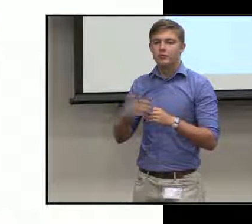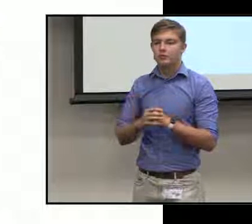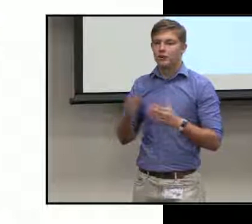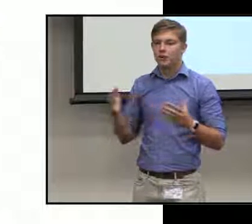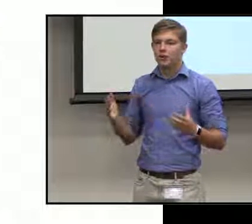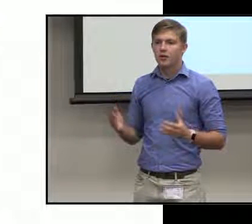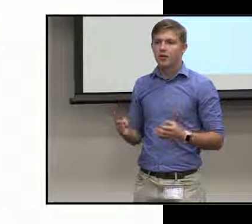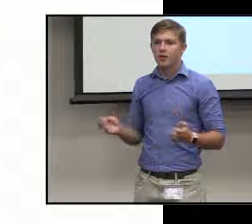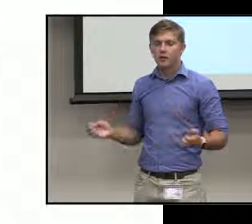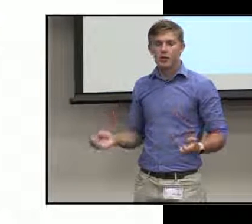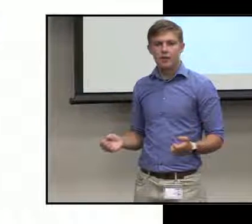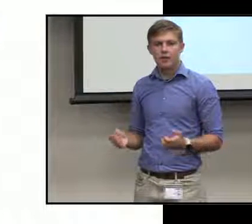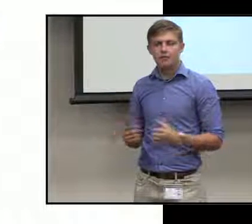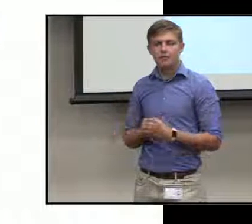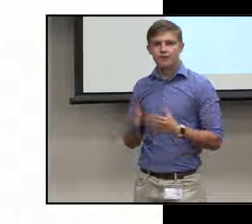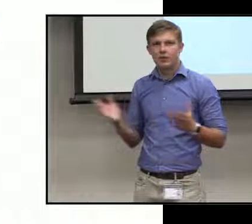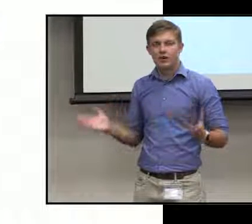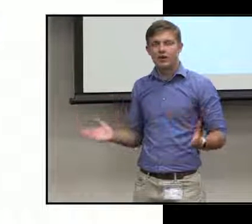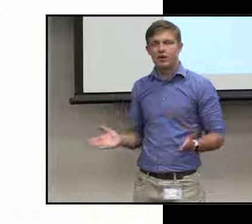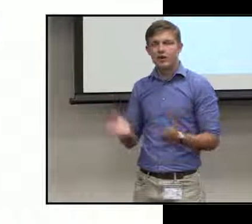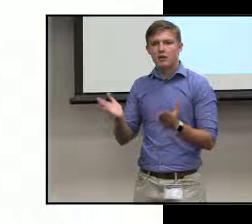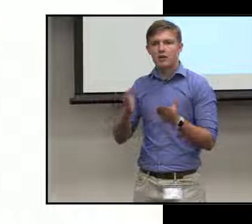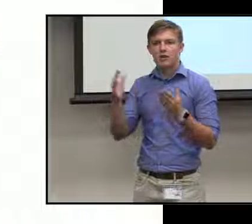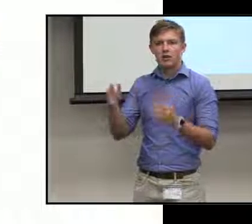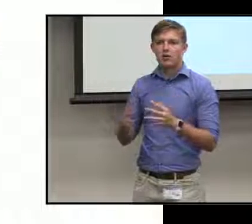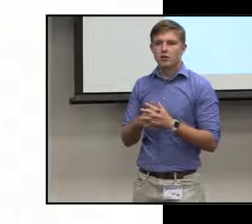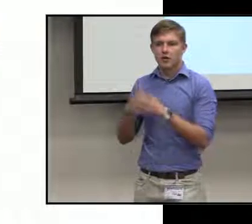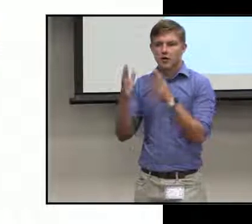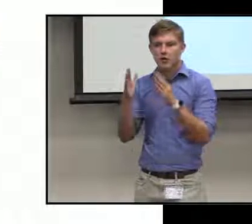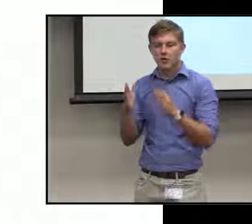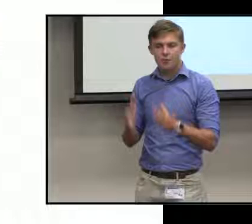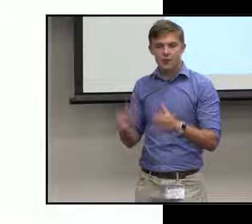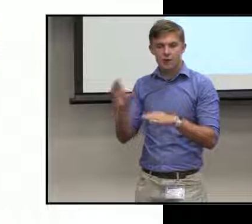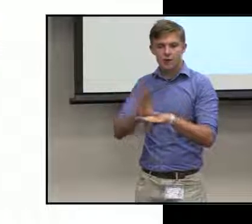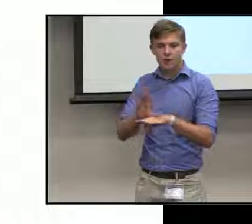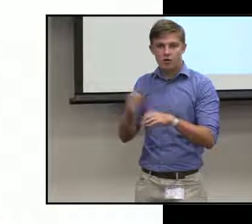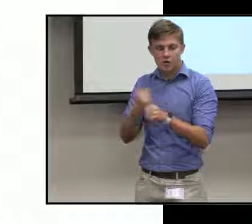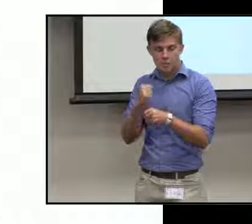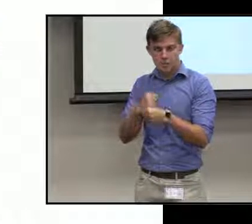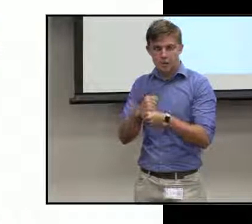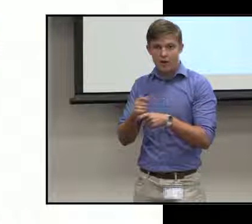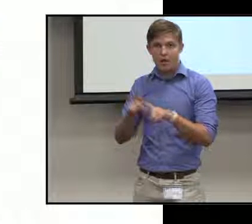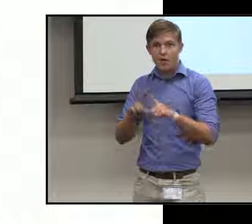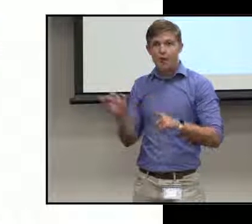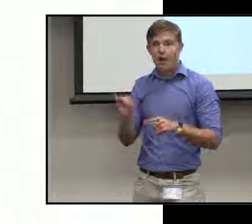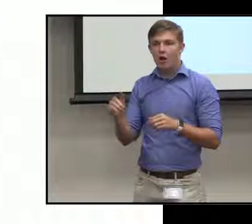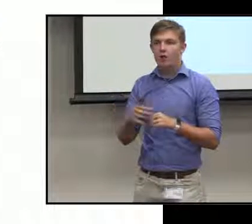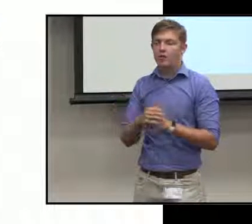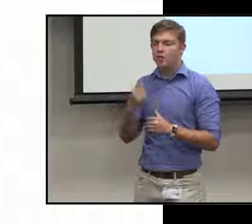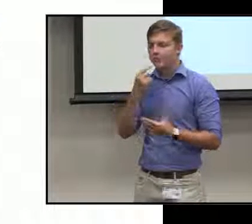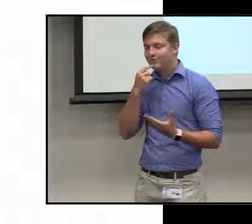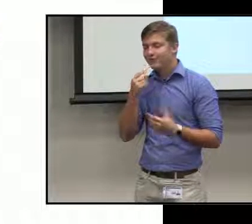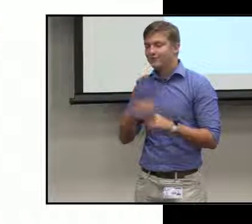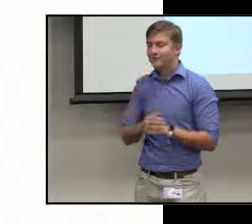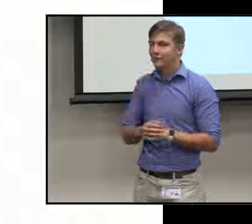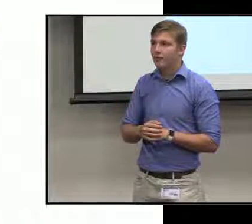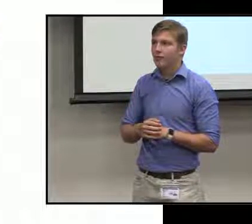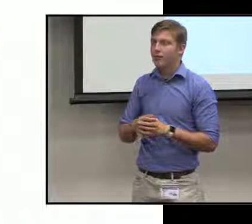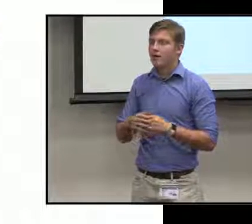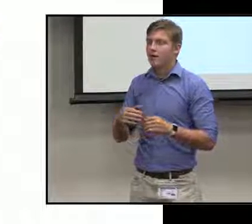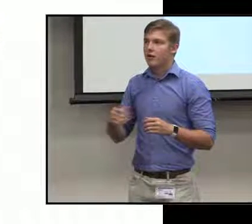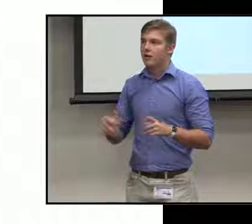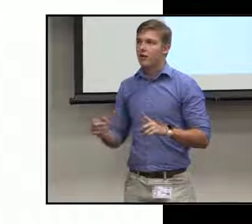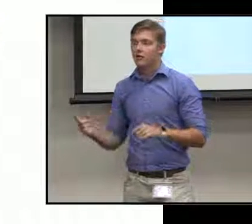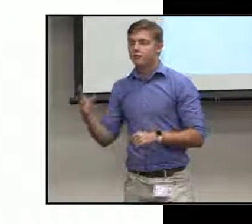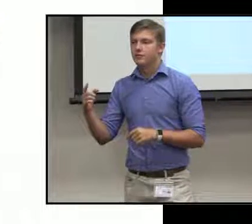and missionaries have made since about the 1950s. But they also don't want somebody coming in there and sort of, well, I've arrived